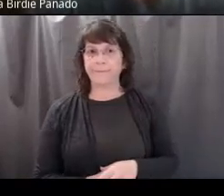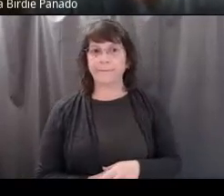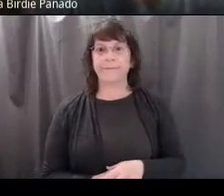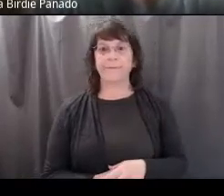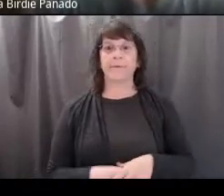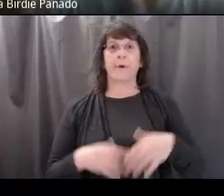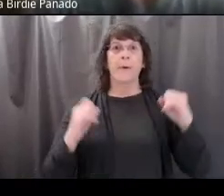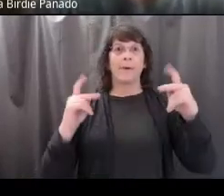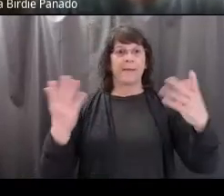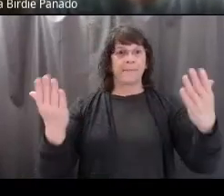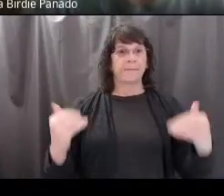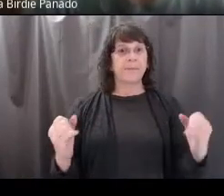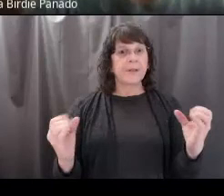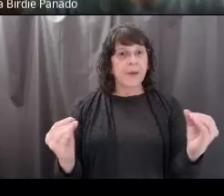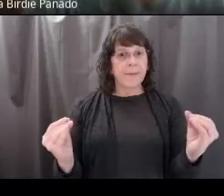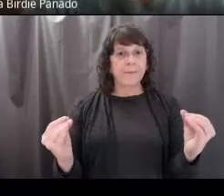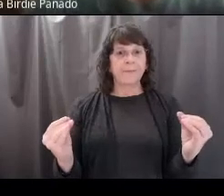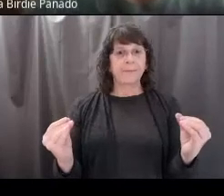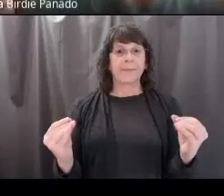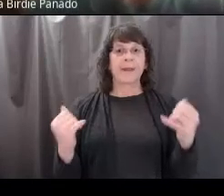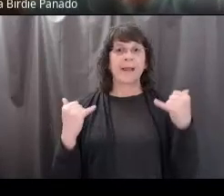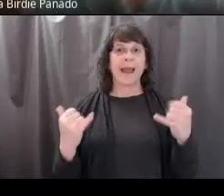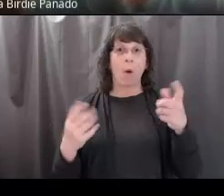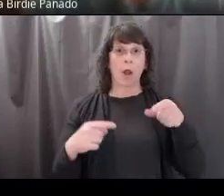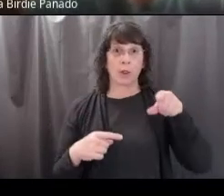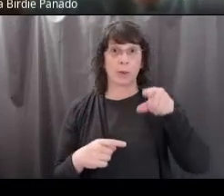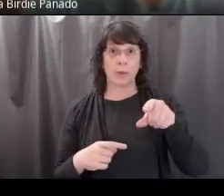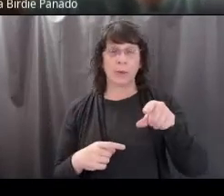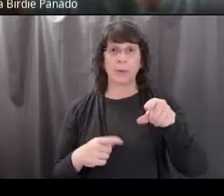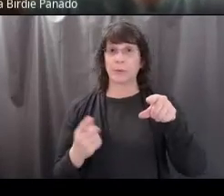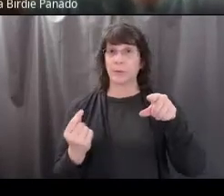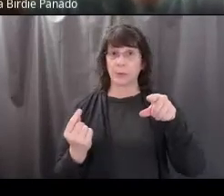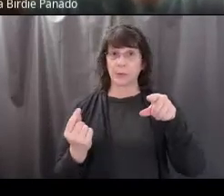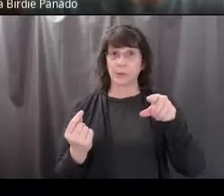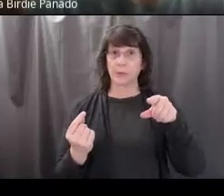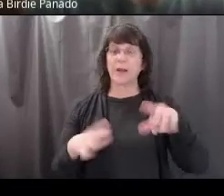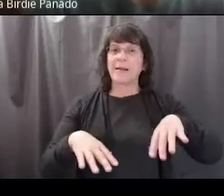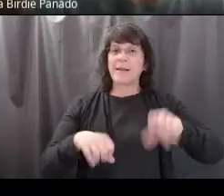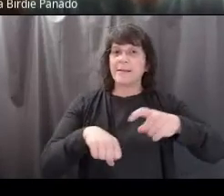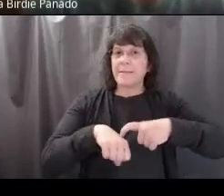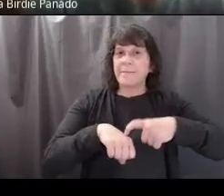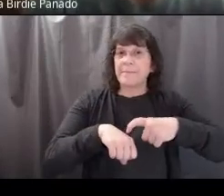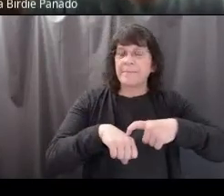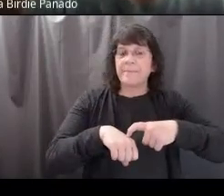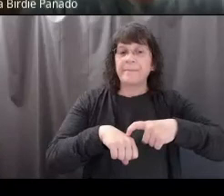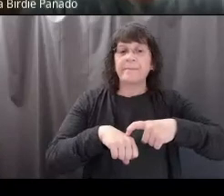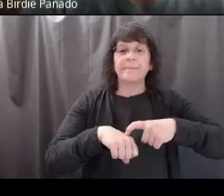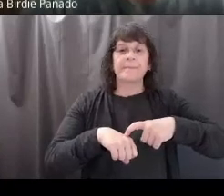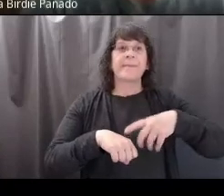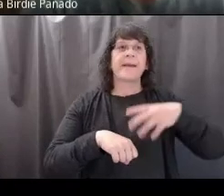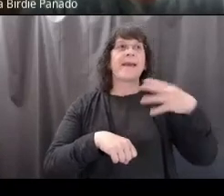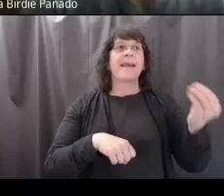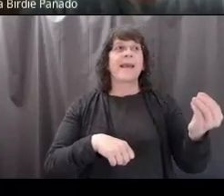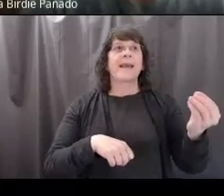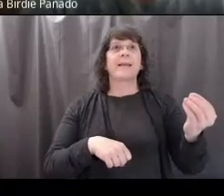All right, so I want you to take some time